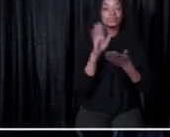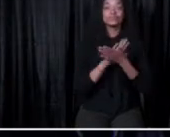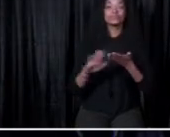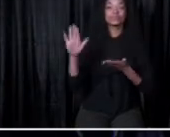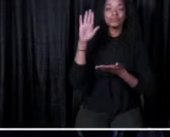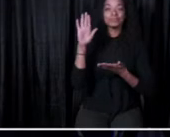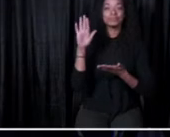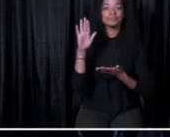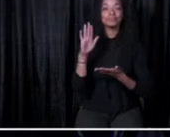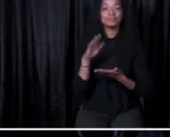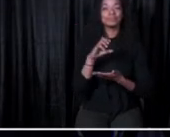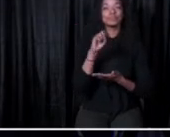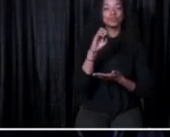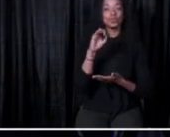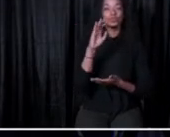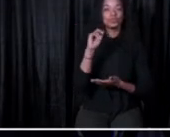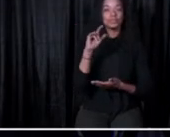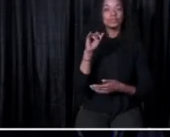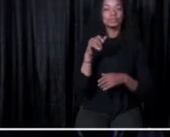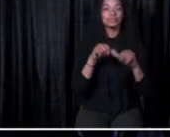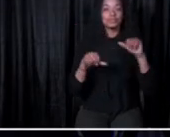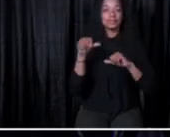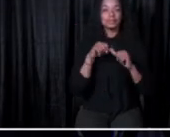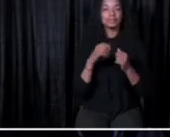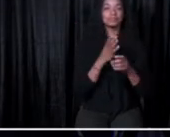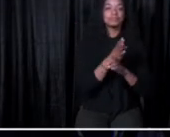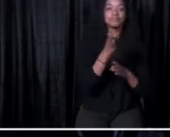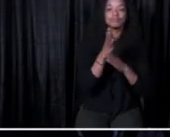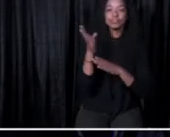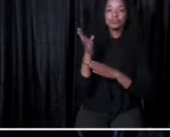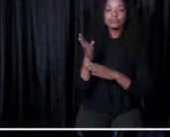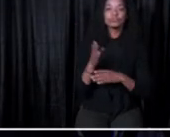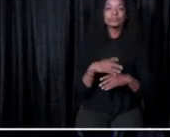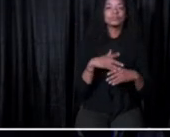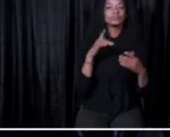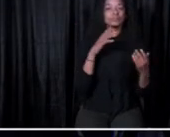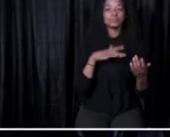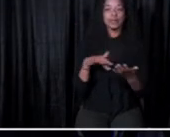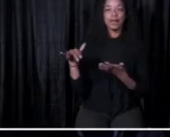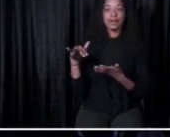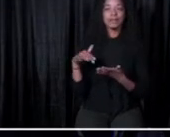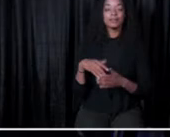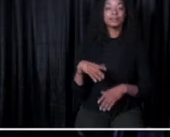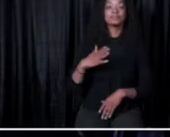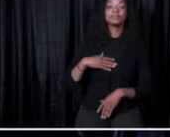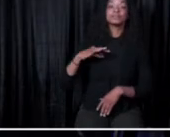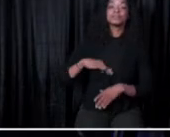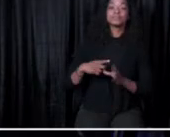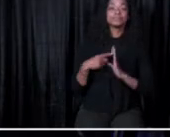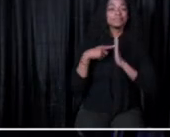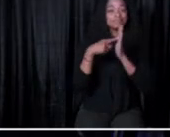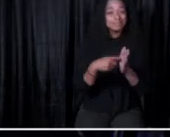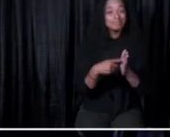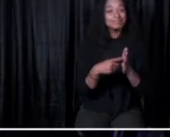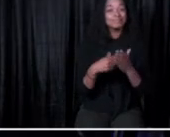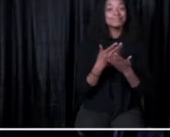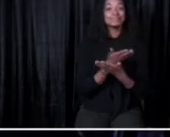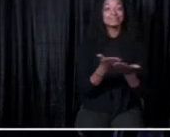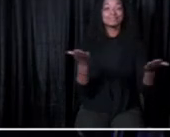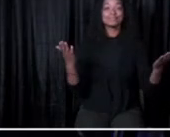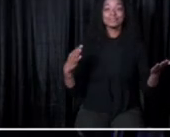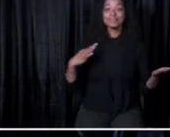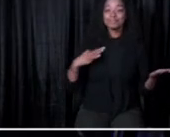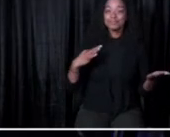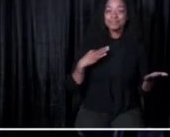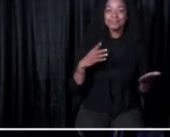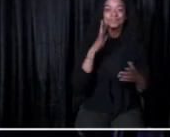Studies, it is my privilege to present these students who are assembled before you as candidates for their degrees under